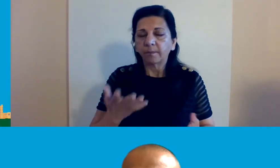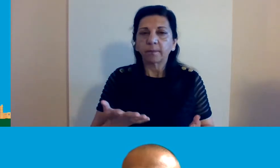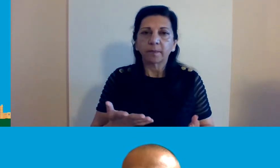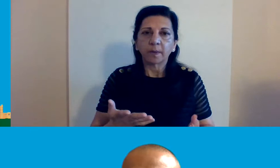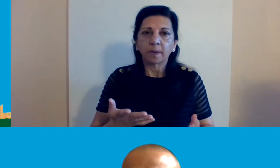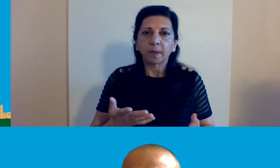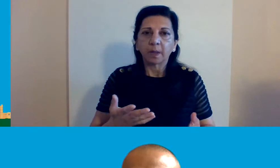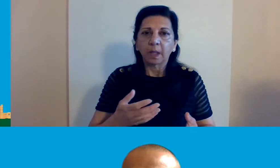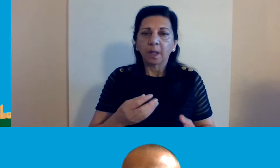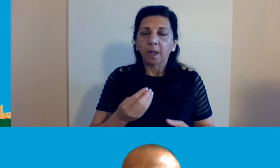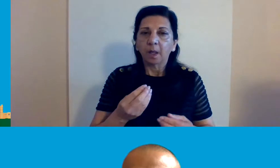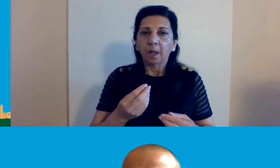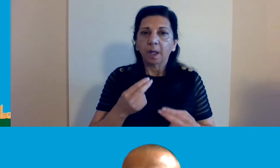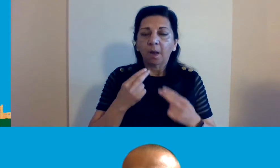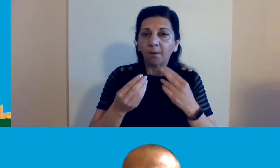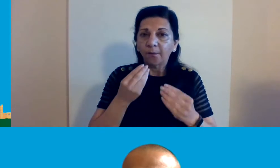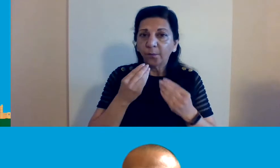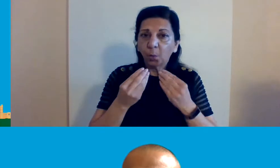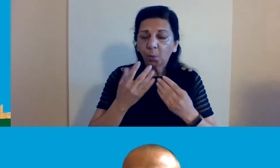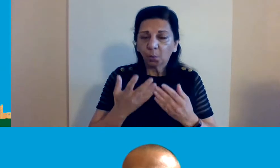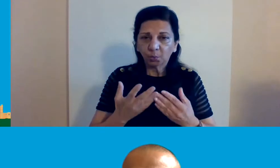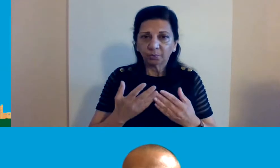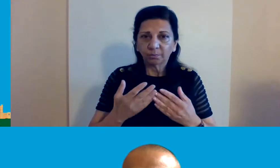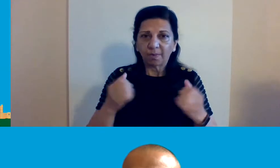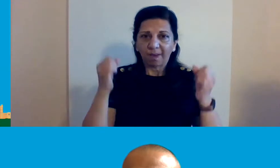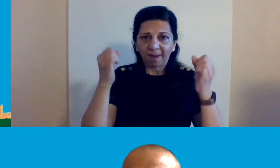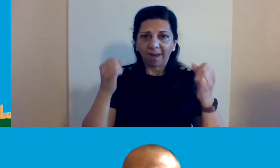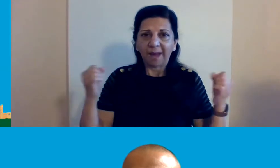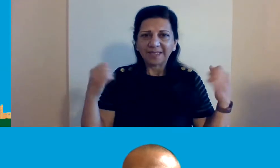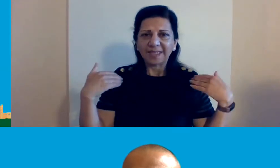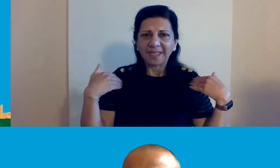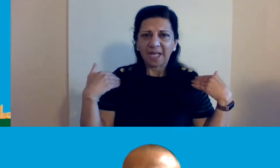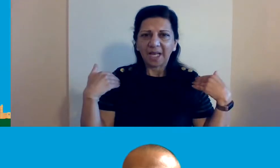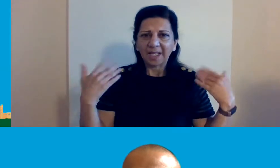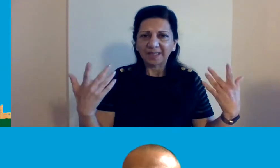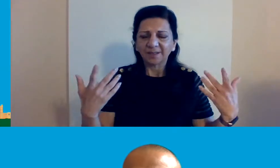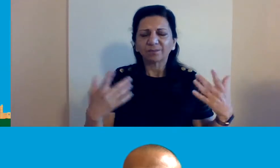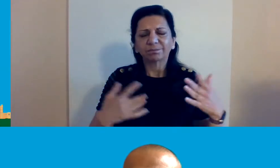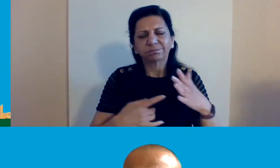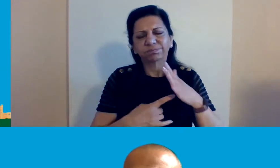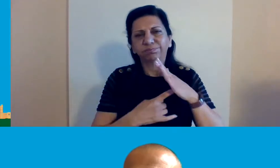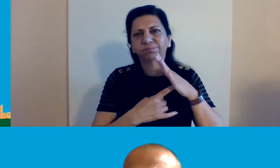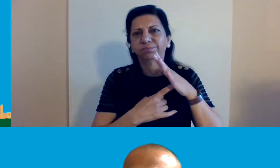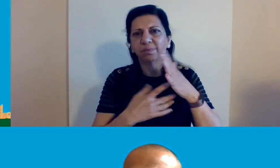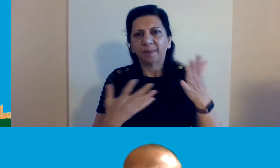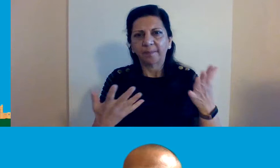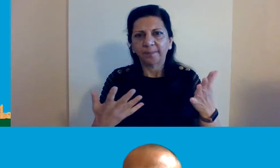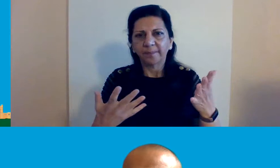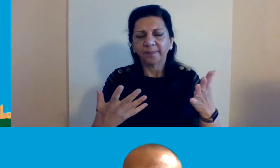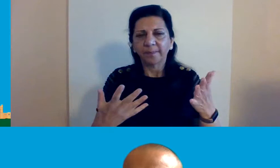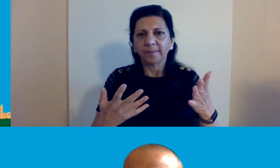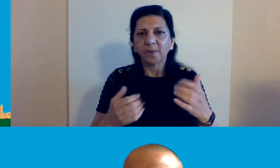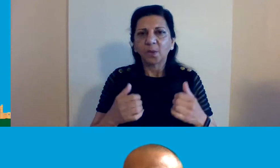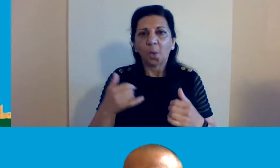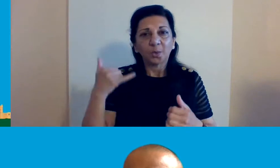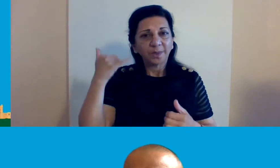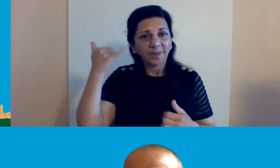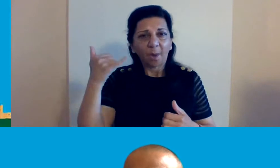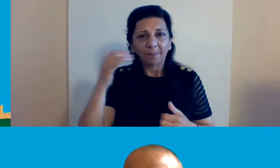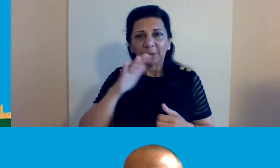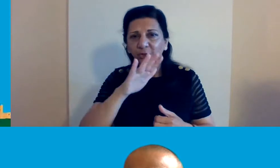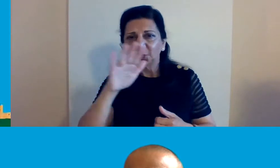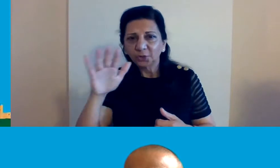exercise, those all remain really important factors that affect Derbyshire and the overall health of Derbyshire. So they